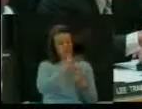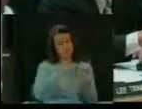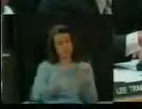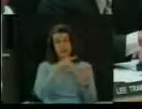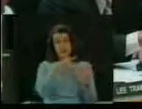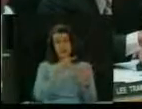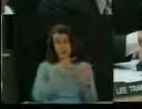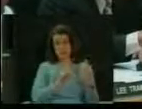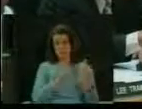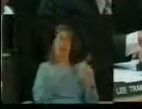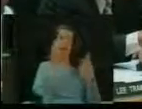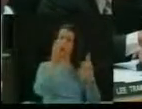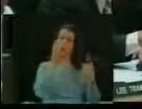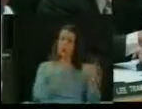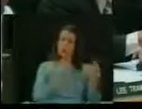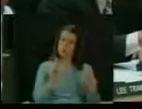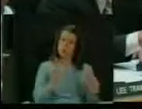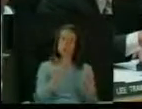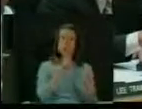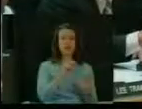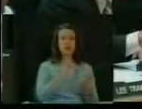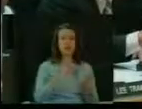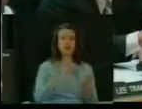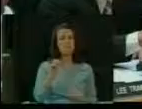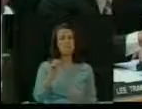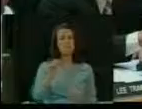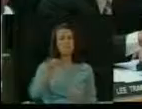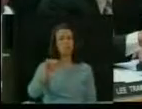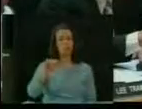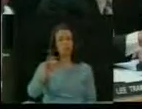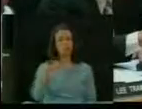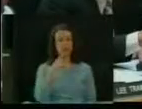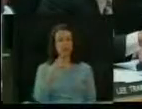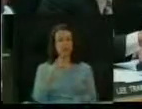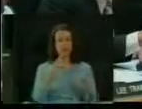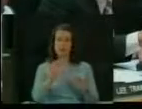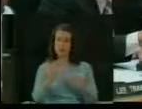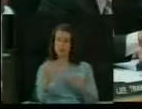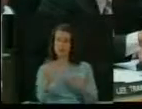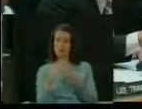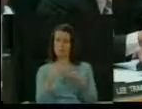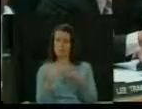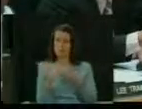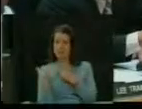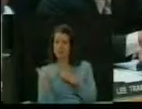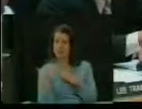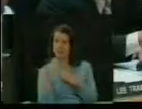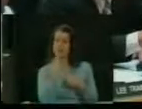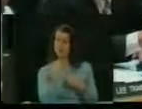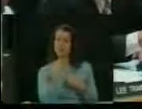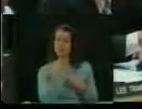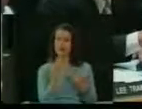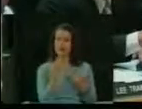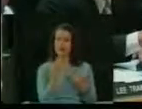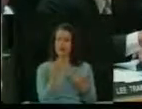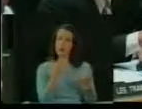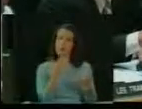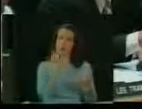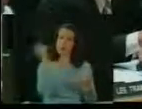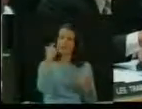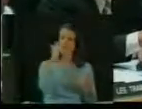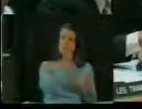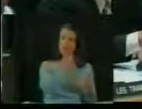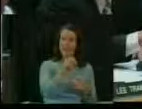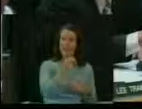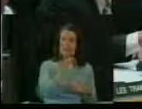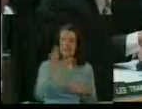I believe that they do, as Ms. Waller said, take their charge seriously. I don't think that they have hidden agendas. They want what's best for Knox County. They have agreed to serve